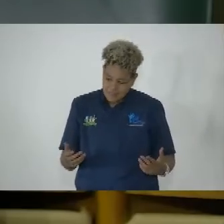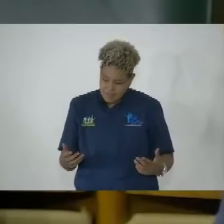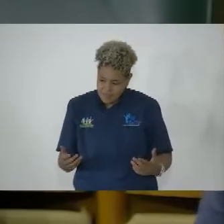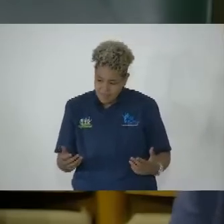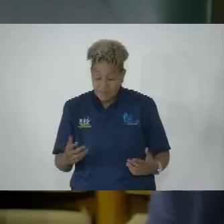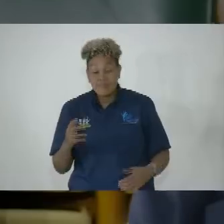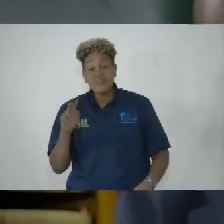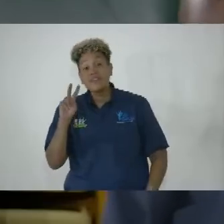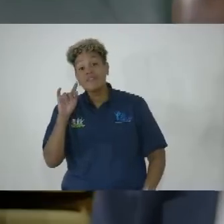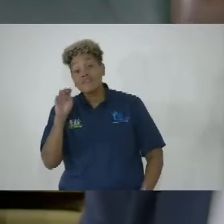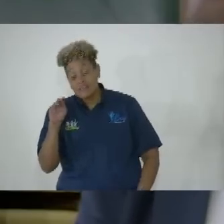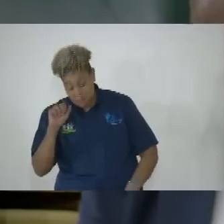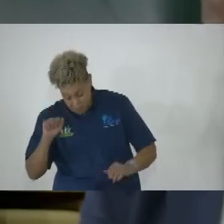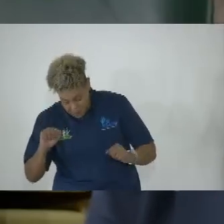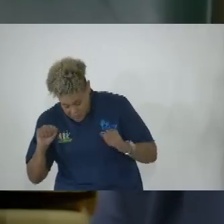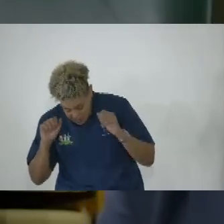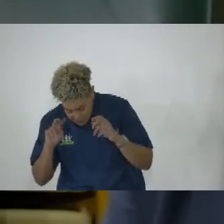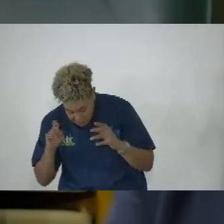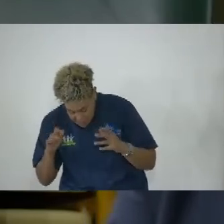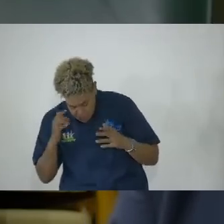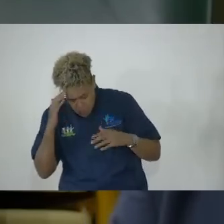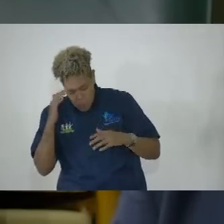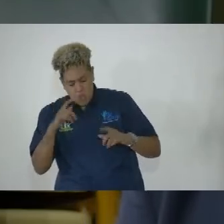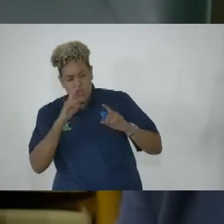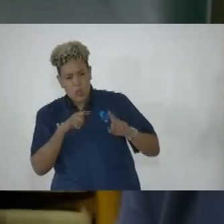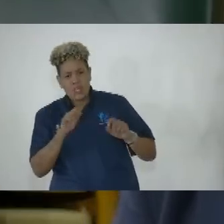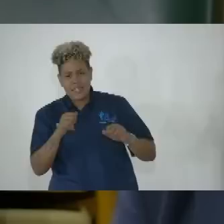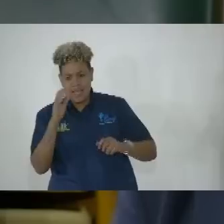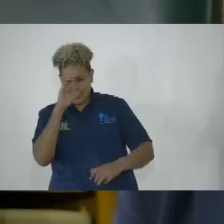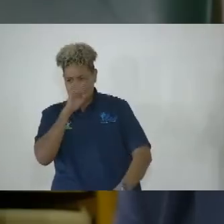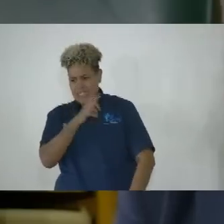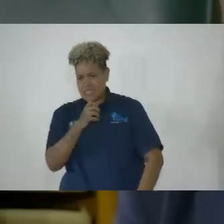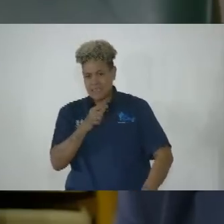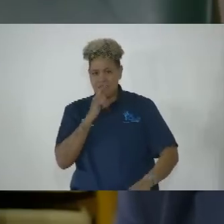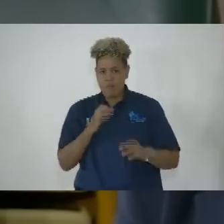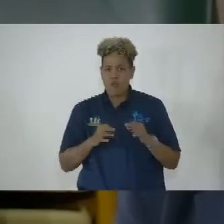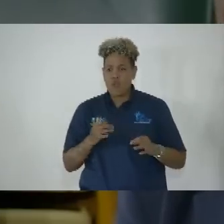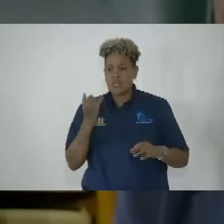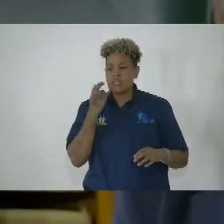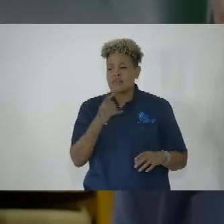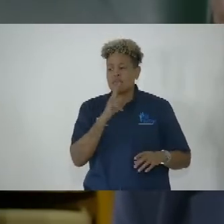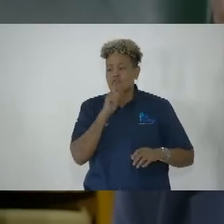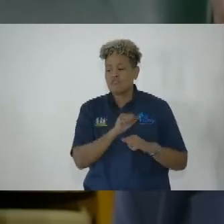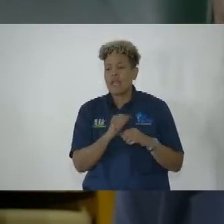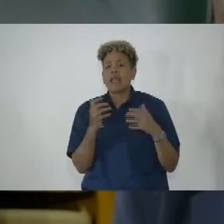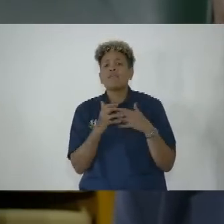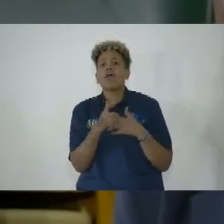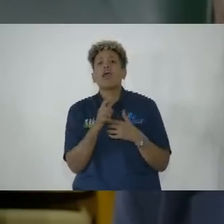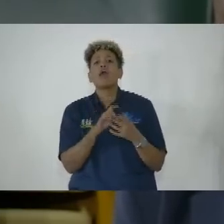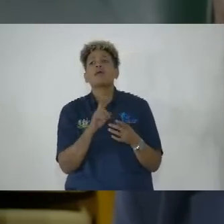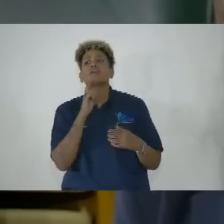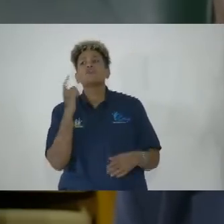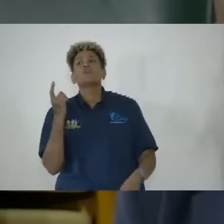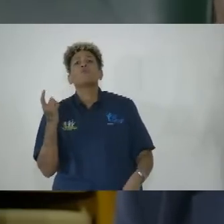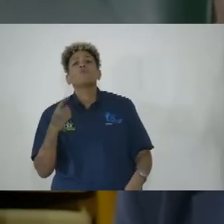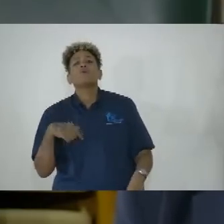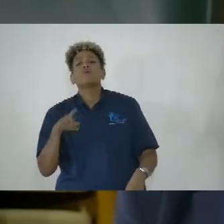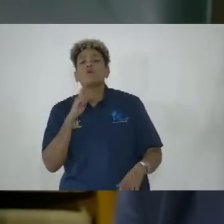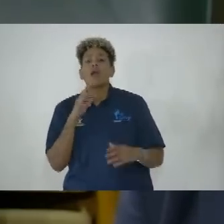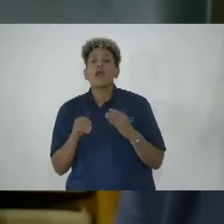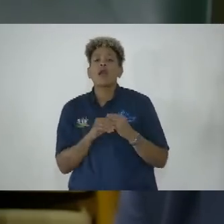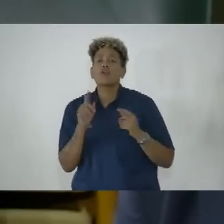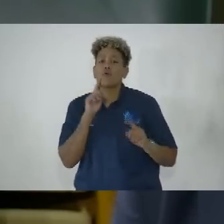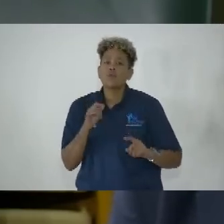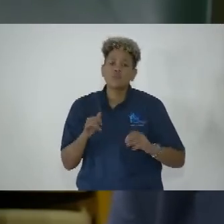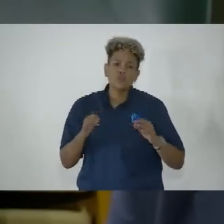Victims and potential victims can know that this is an order they can seek from the court if they are in fear, and it is something, an order which the court